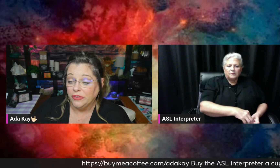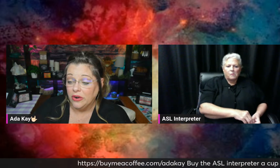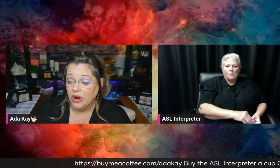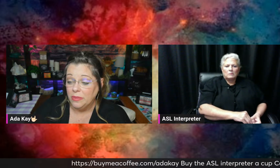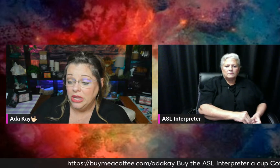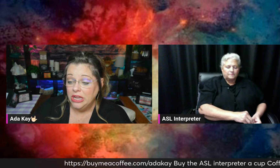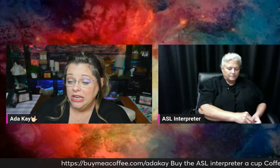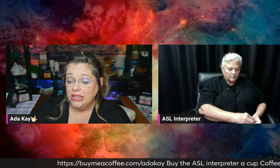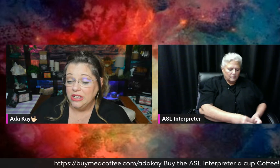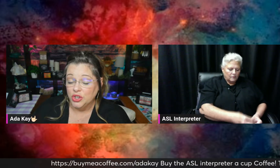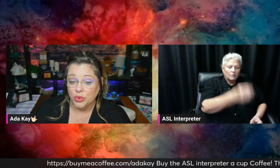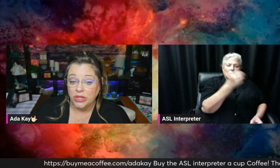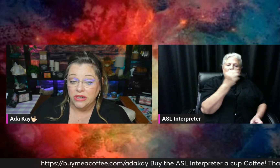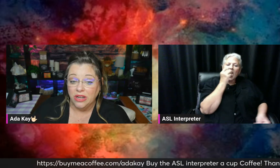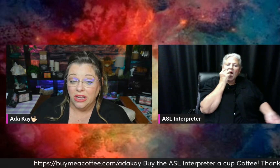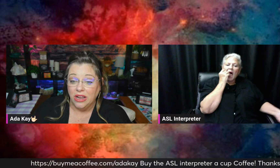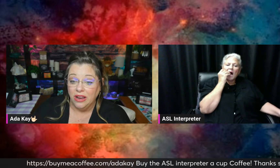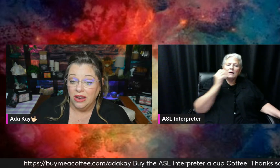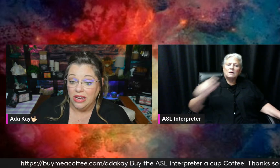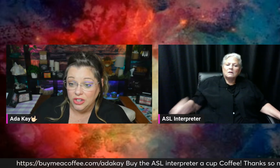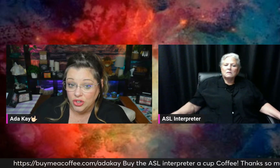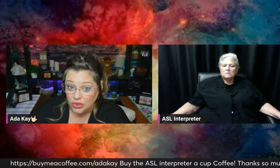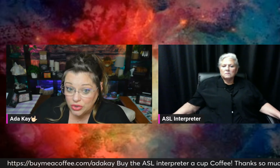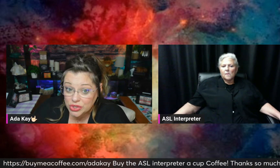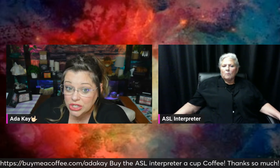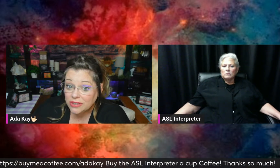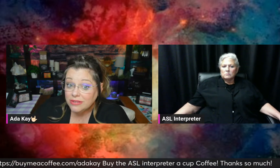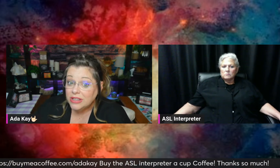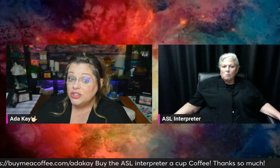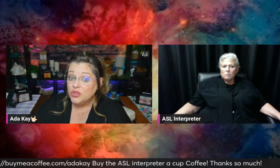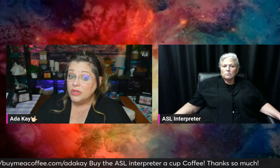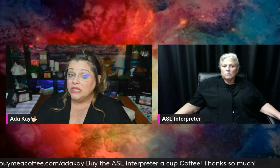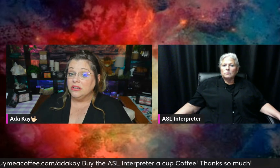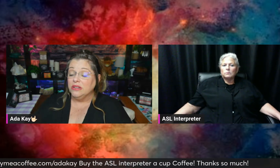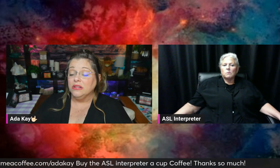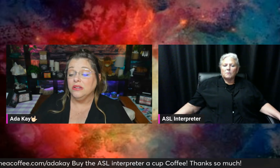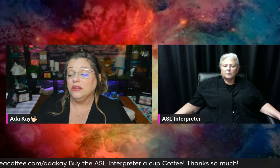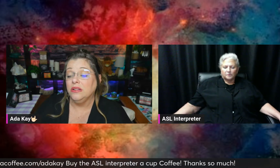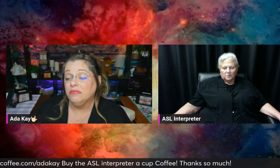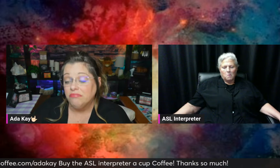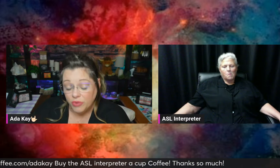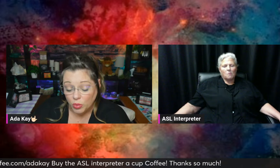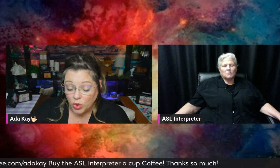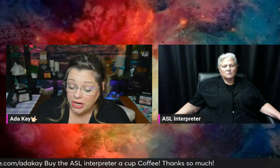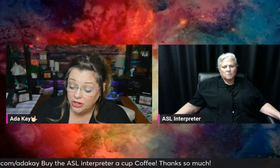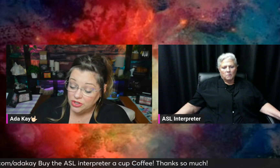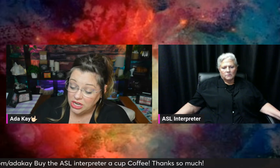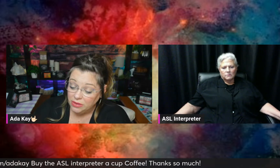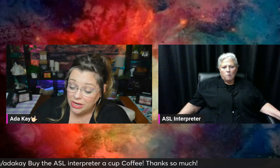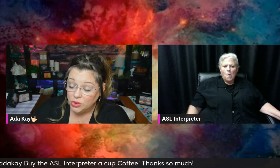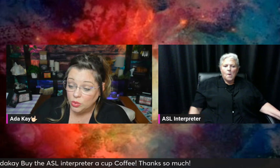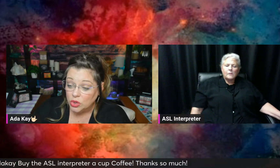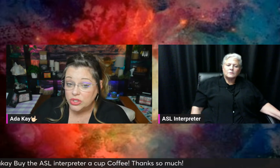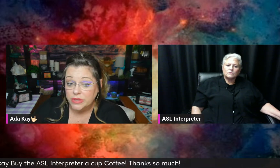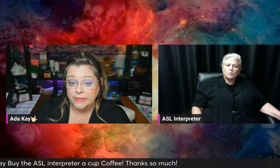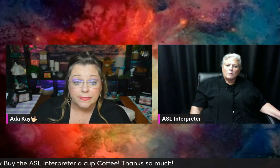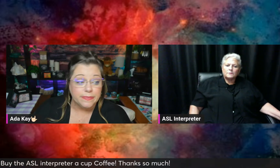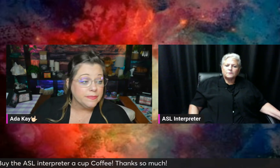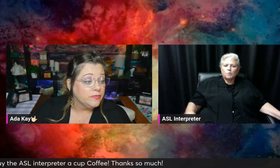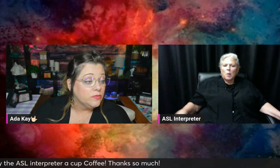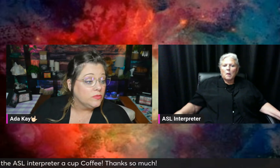having a flare up in a joint and you're using that joint, from what I understand, makes it